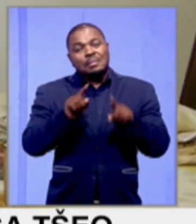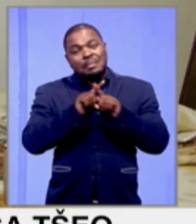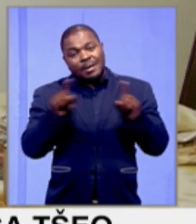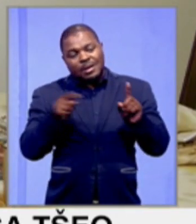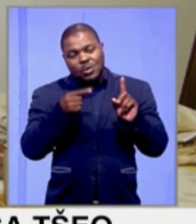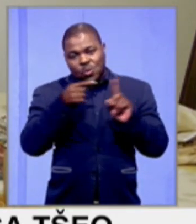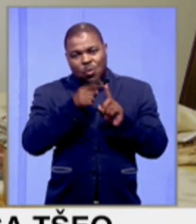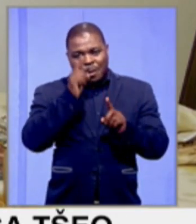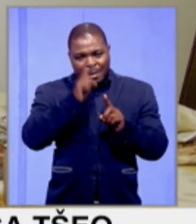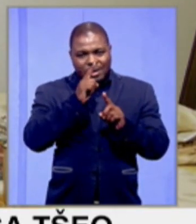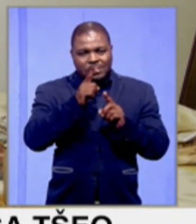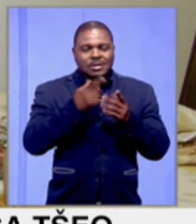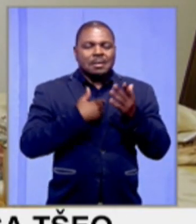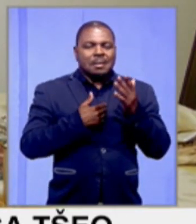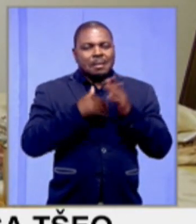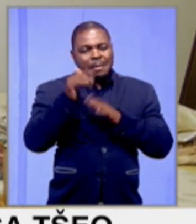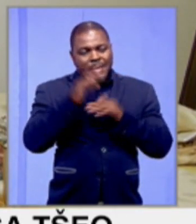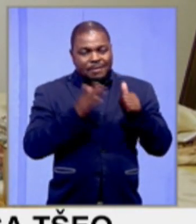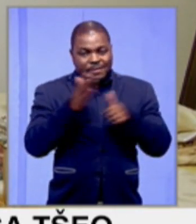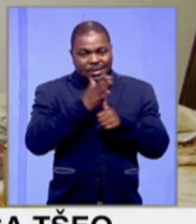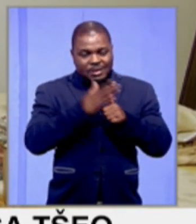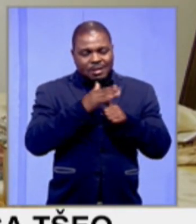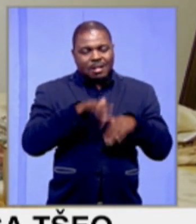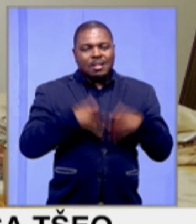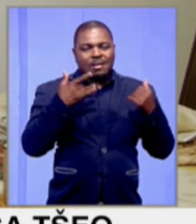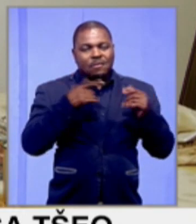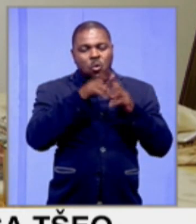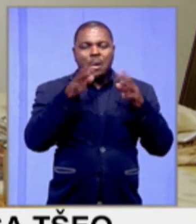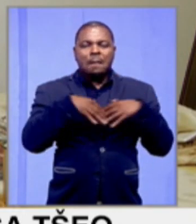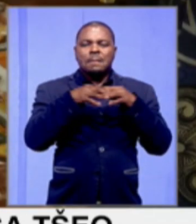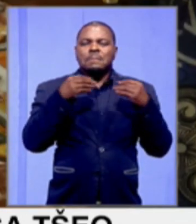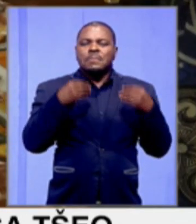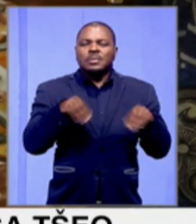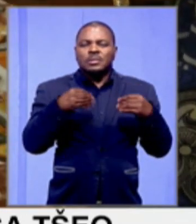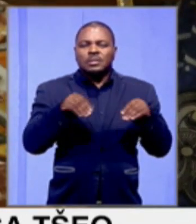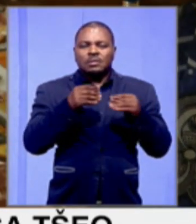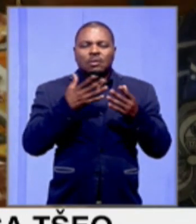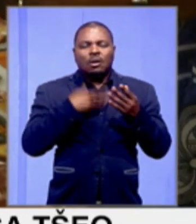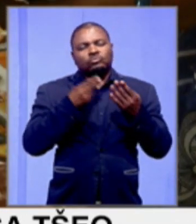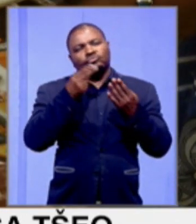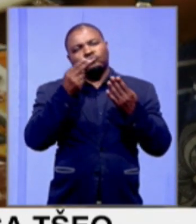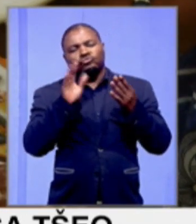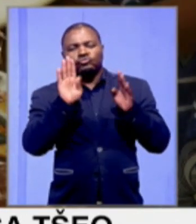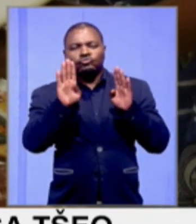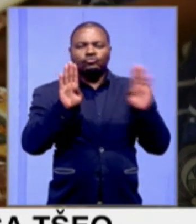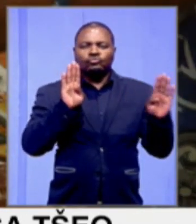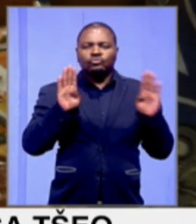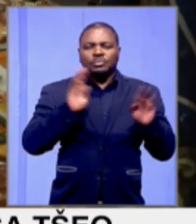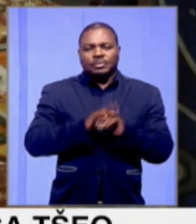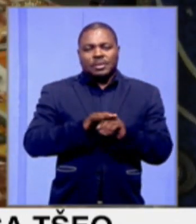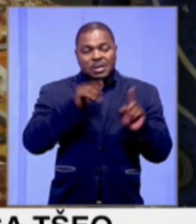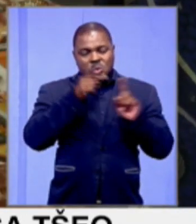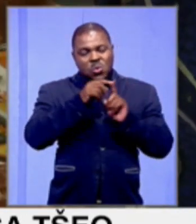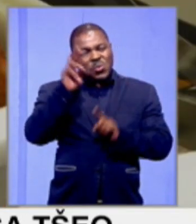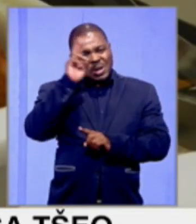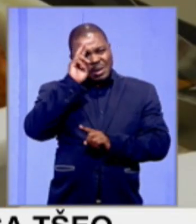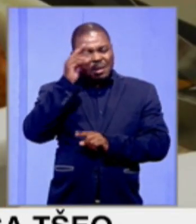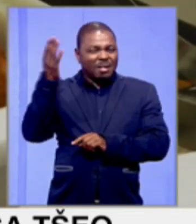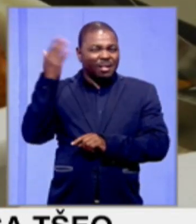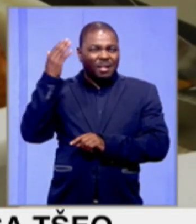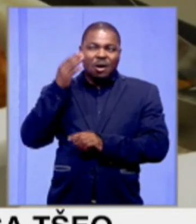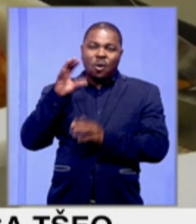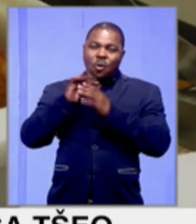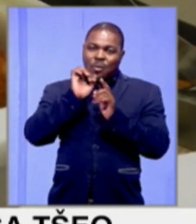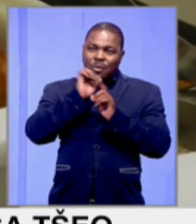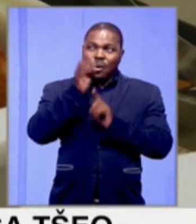la ke go aga bophelo bya gagwe pele o thomile kgwebo ya gagwe ya go gabisha o re o sa gopela ga botse mo watse go gona ibile